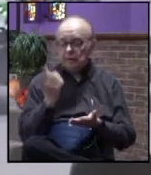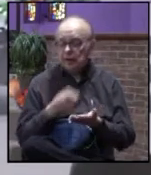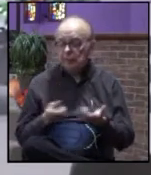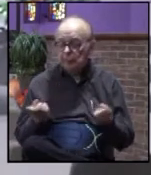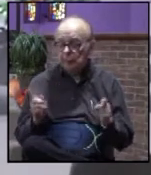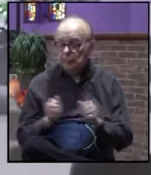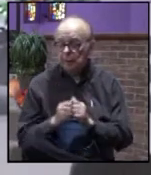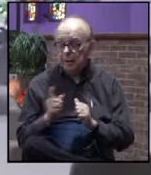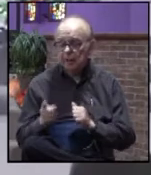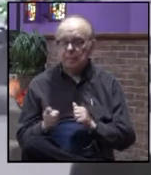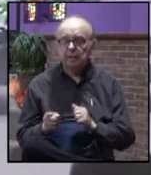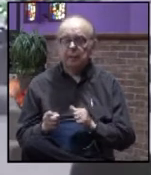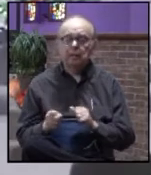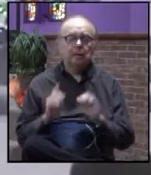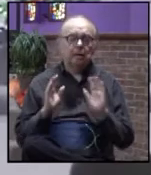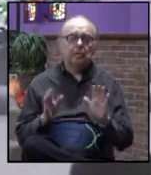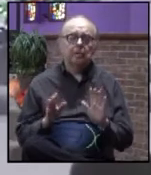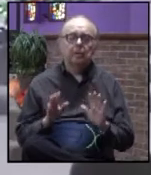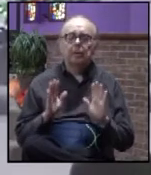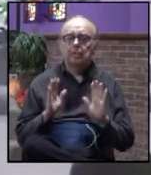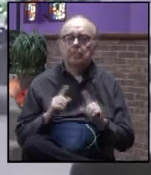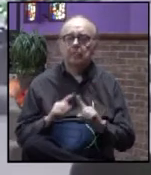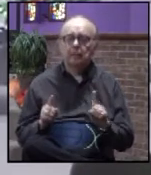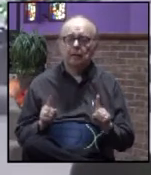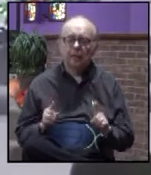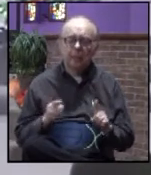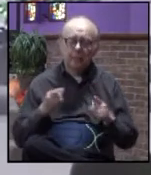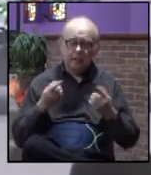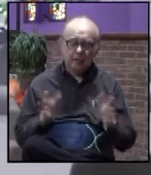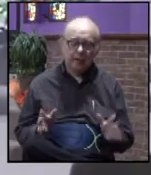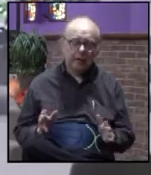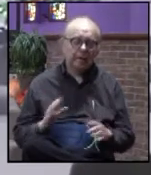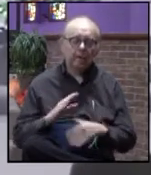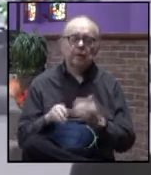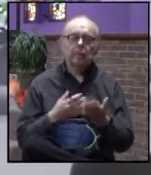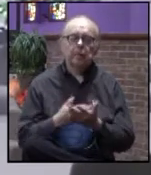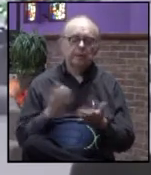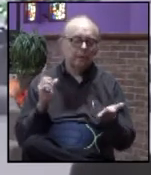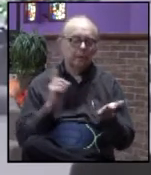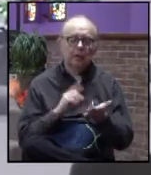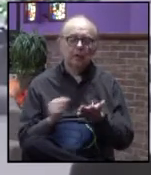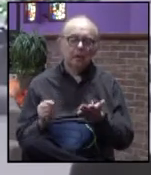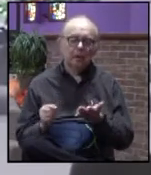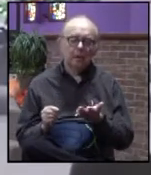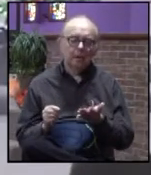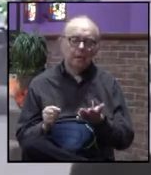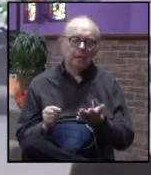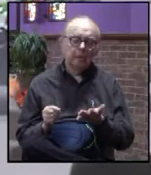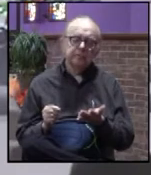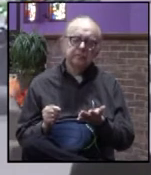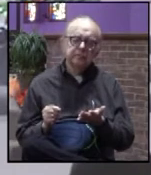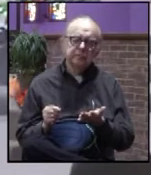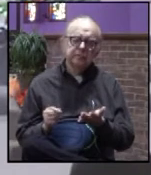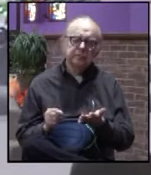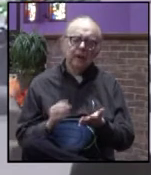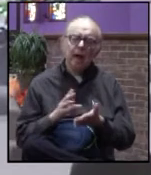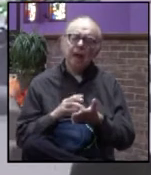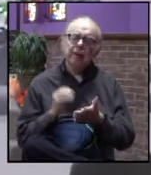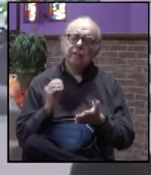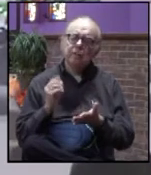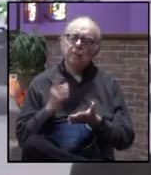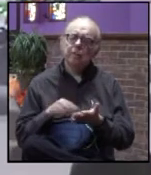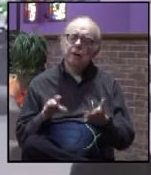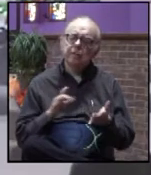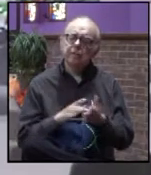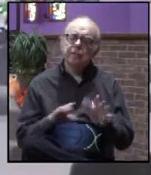on and everything else, and that's great and that's wonderful. But after we catch up on what's going on, let's find out, what's Jesus doing?